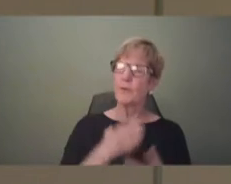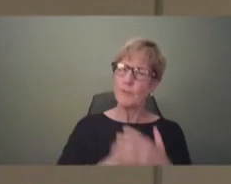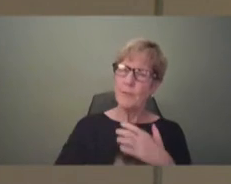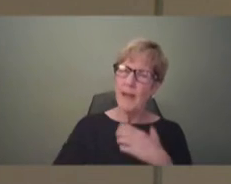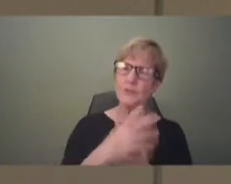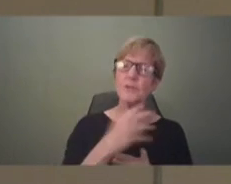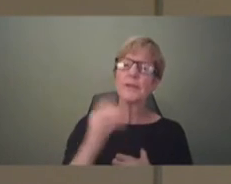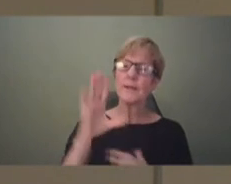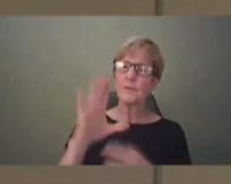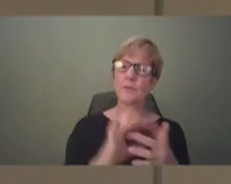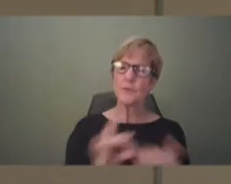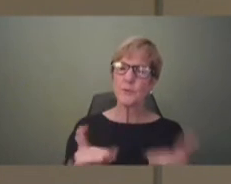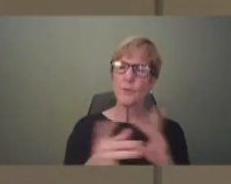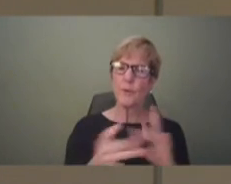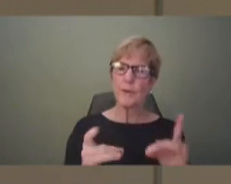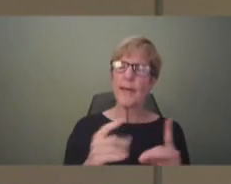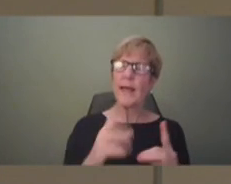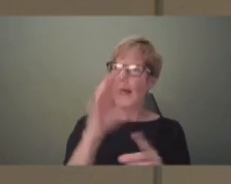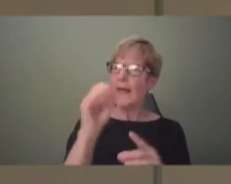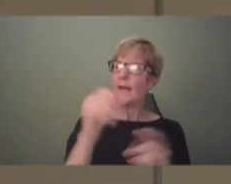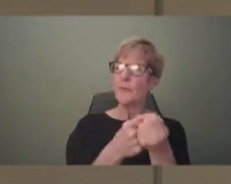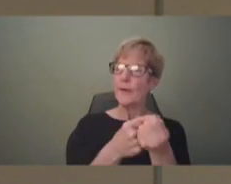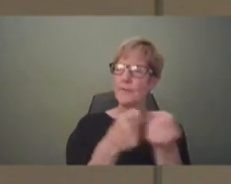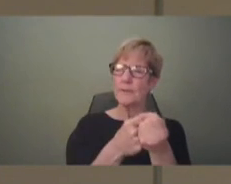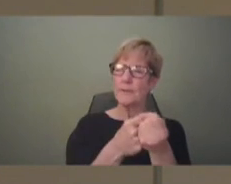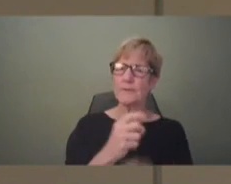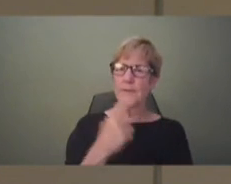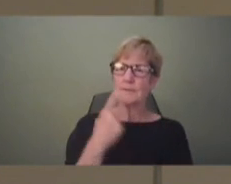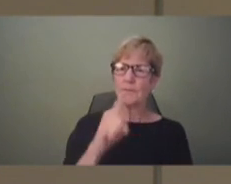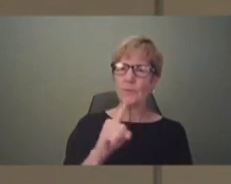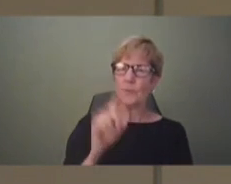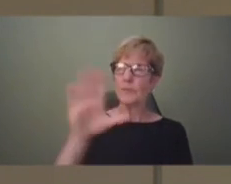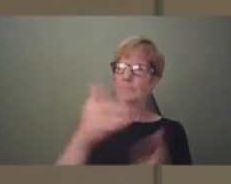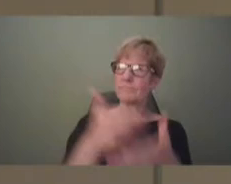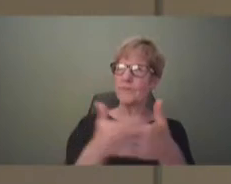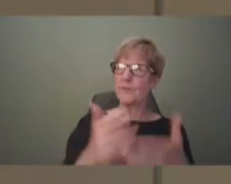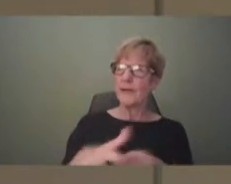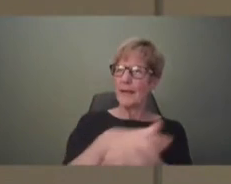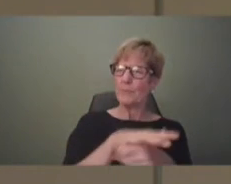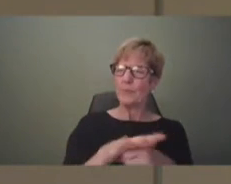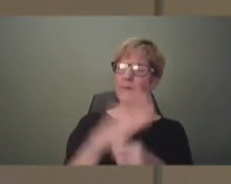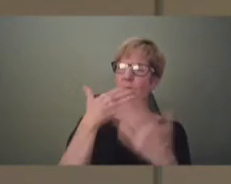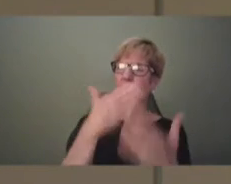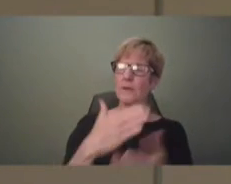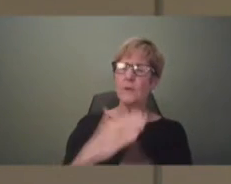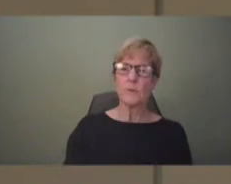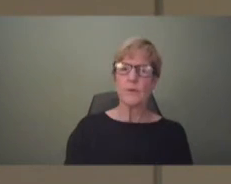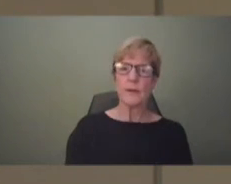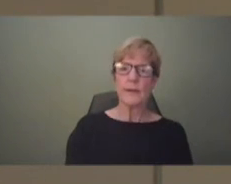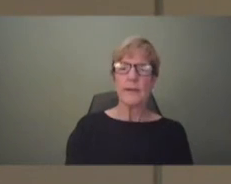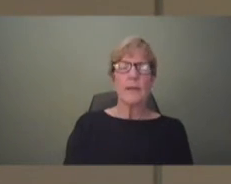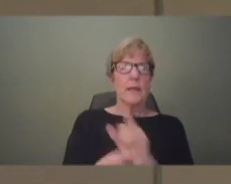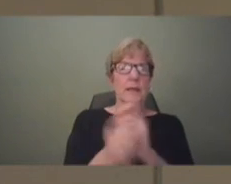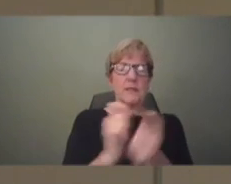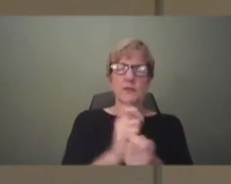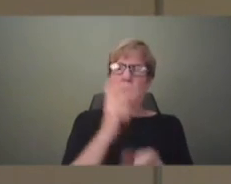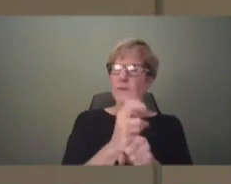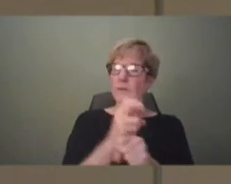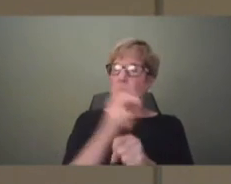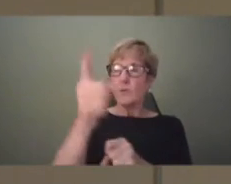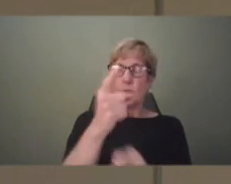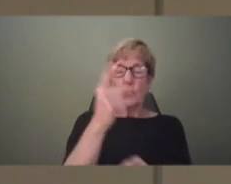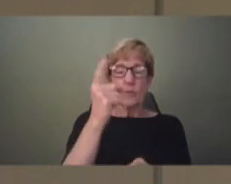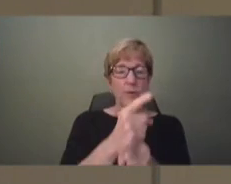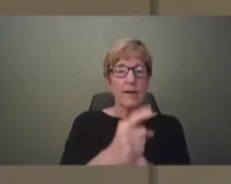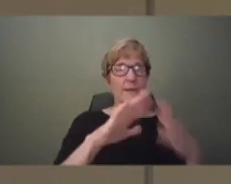story and your advocacy uh for your for your neighborhood so thank you this change is hard you're absolutely right the city is